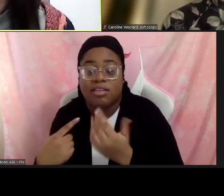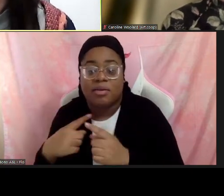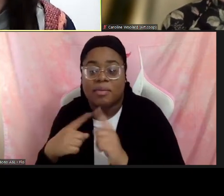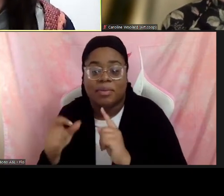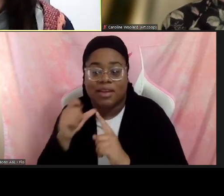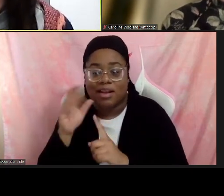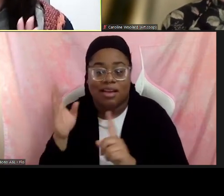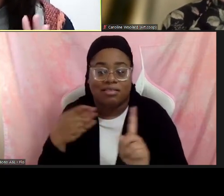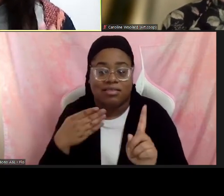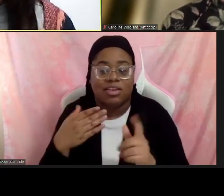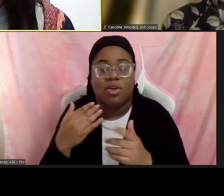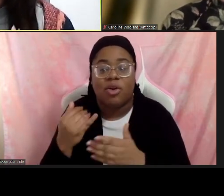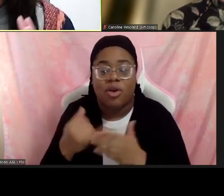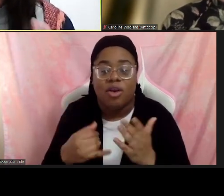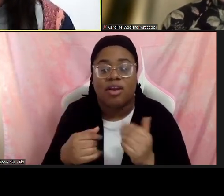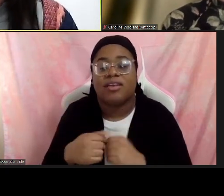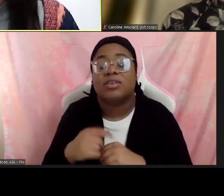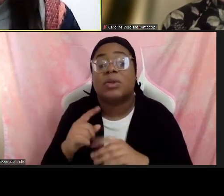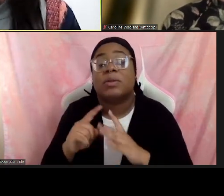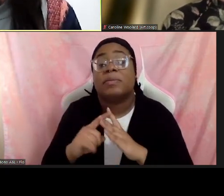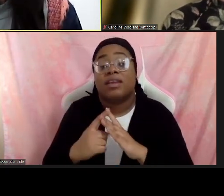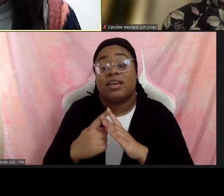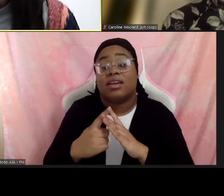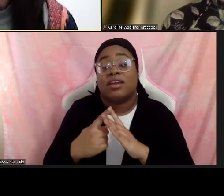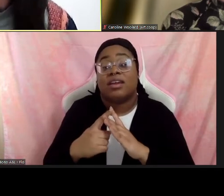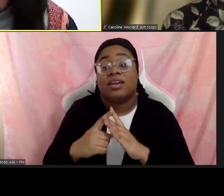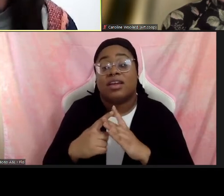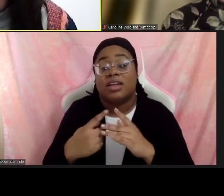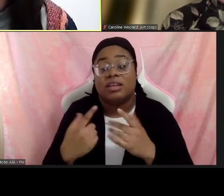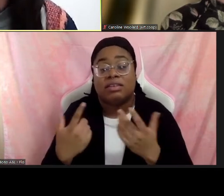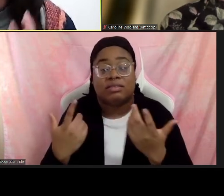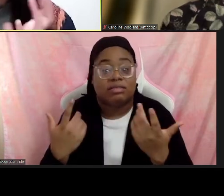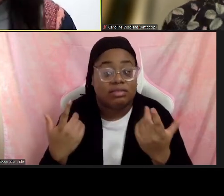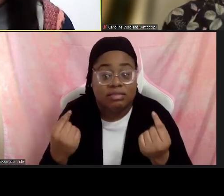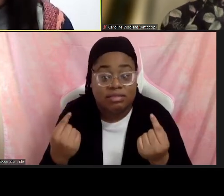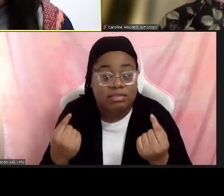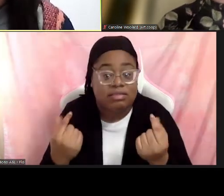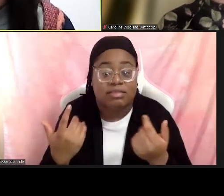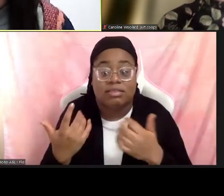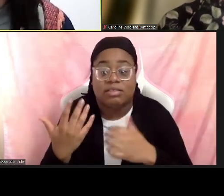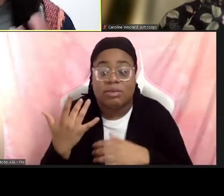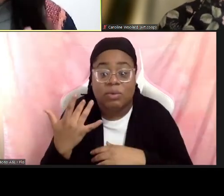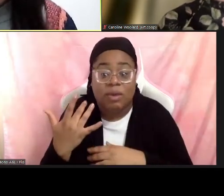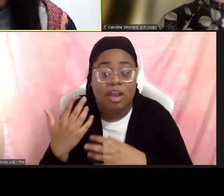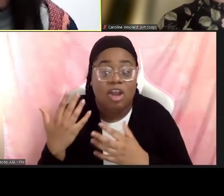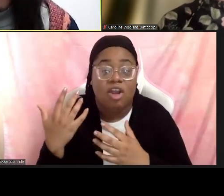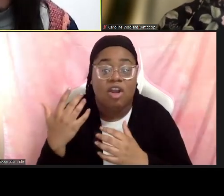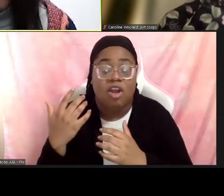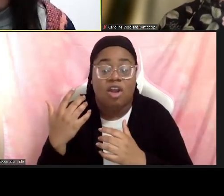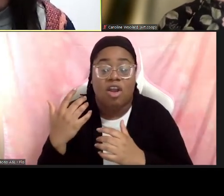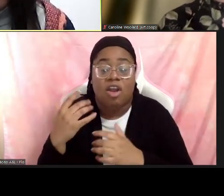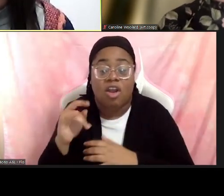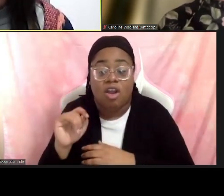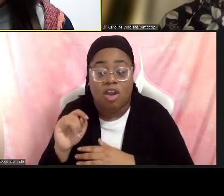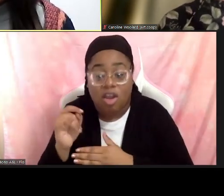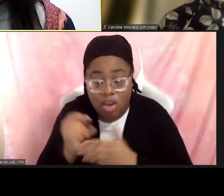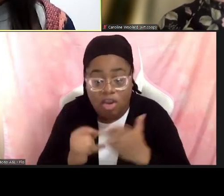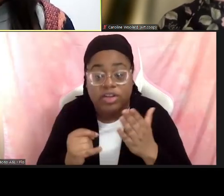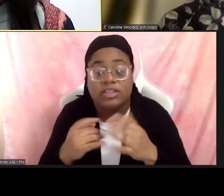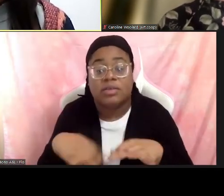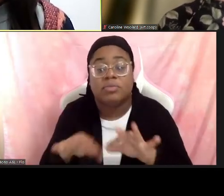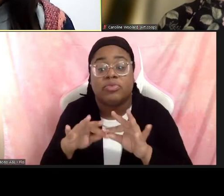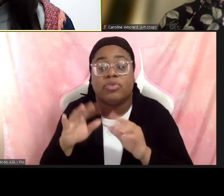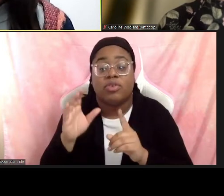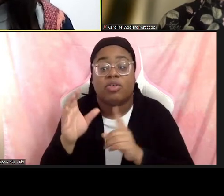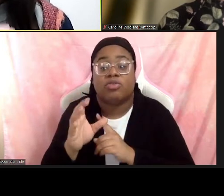much with culture. So at the beginning, it was like, why do we need that? Why art is important? Why culture is important?